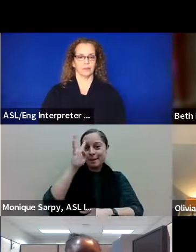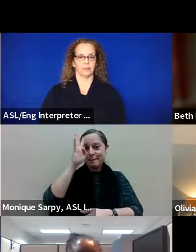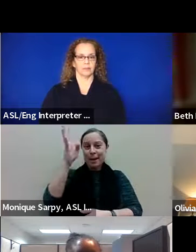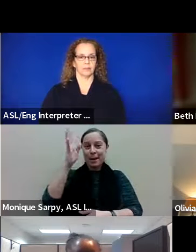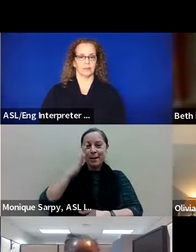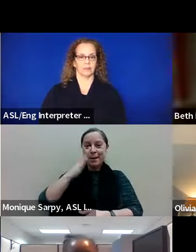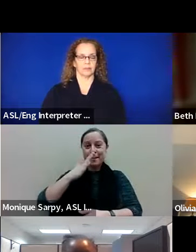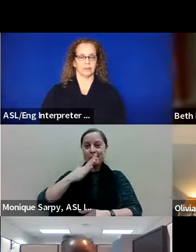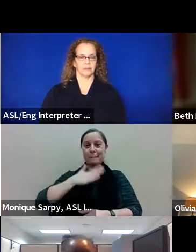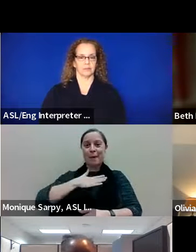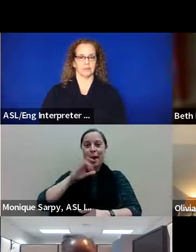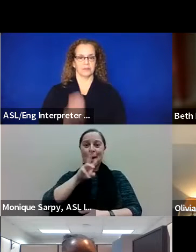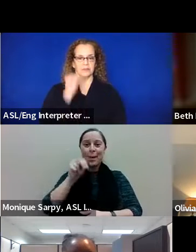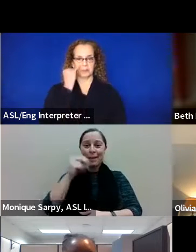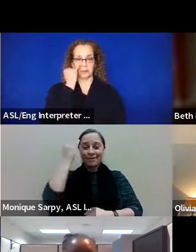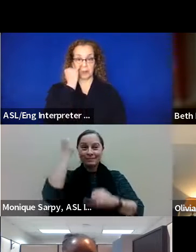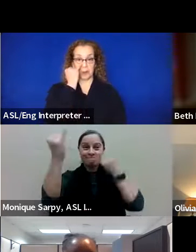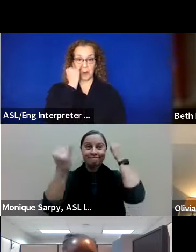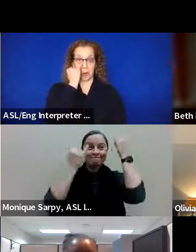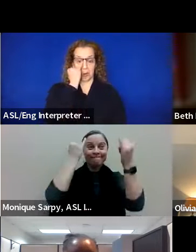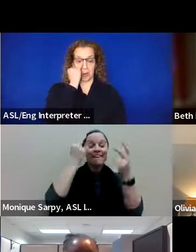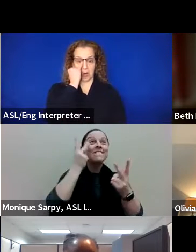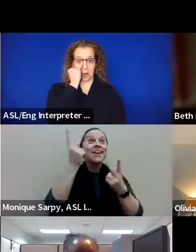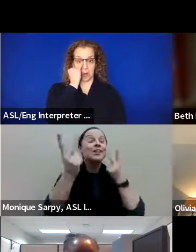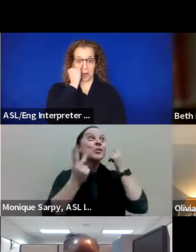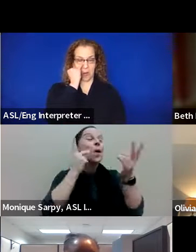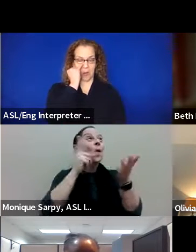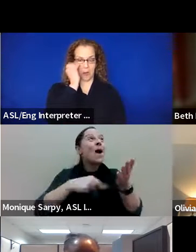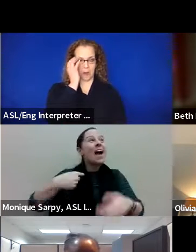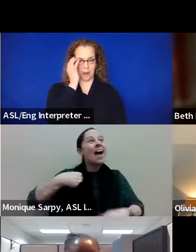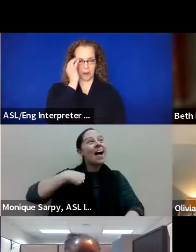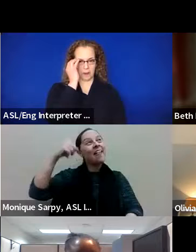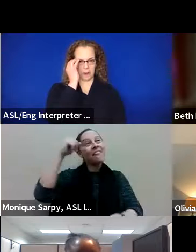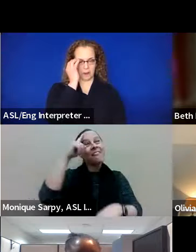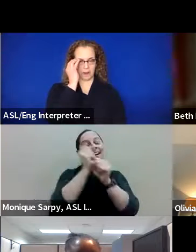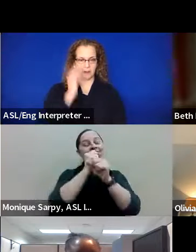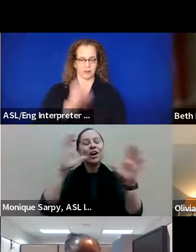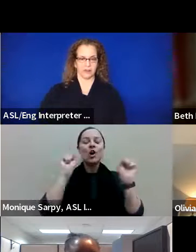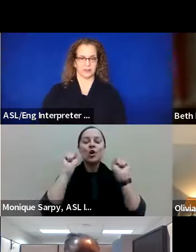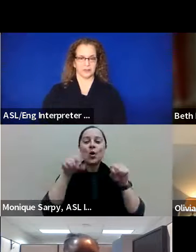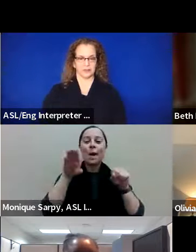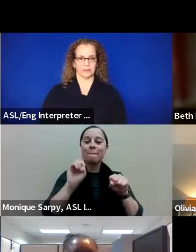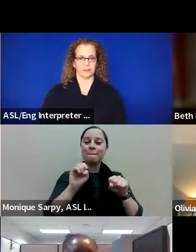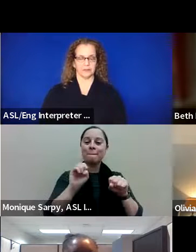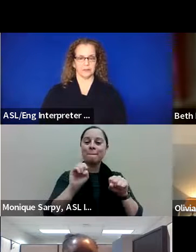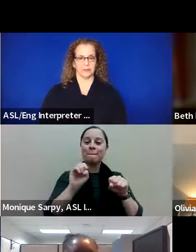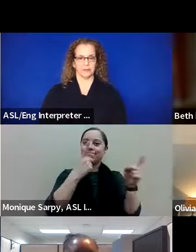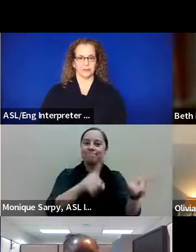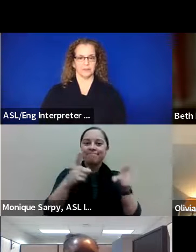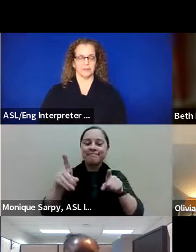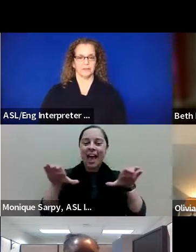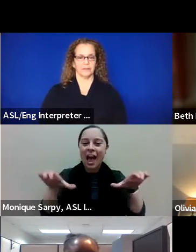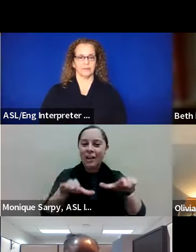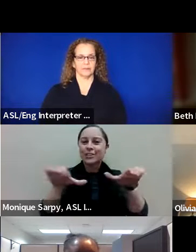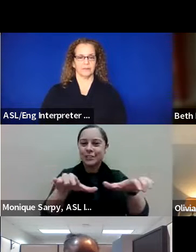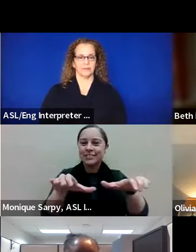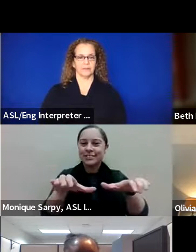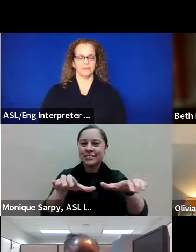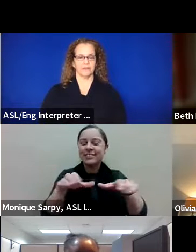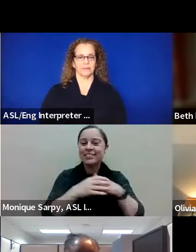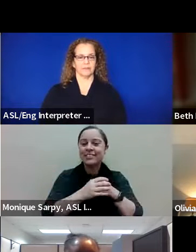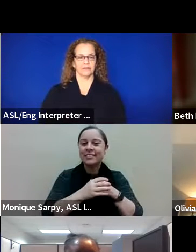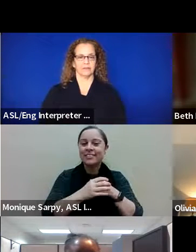imaginary visualizations of what I think could be the action that's taking place,